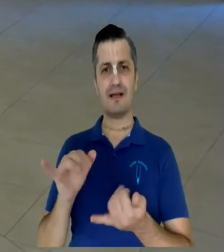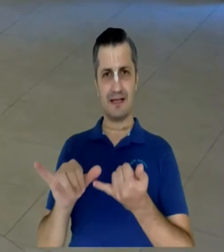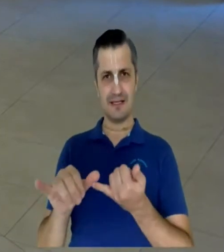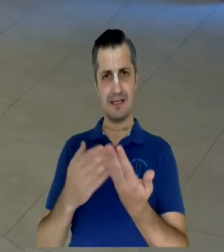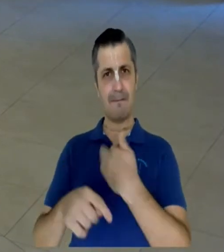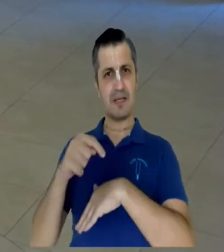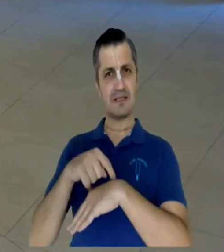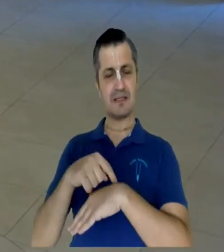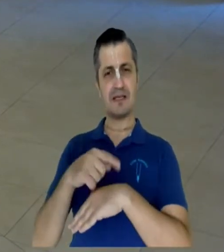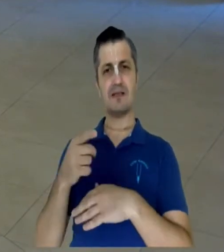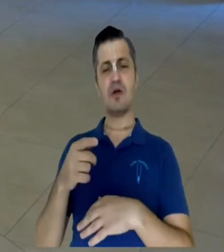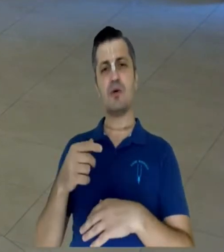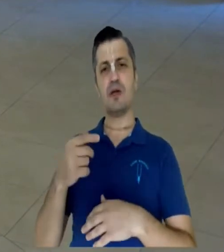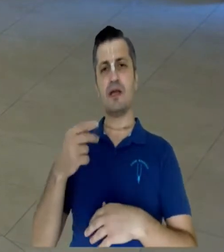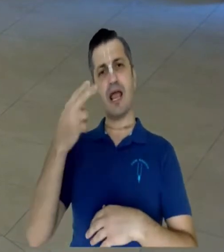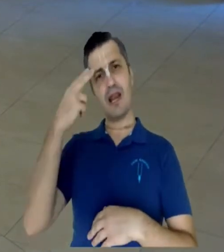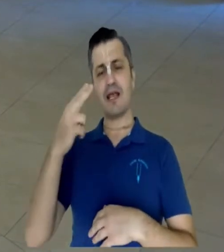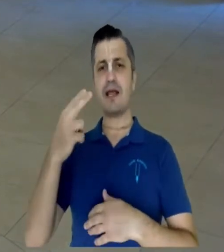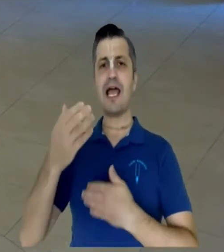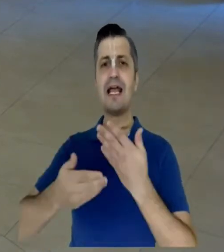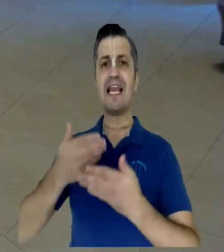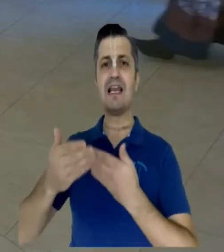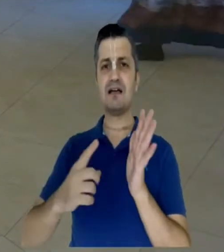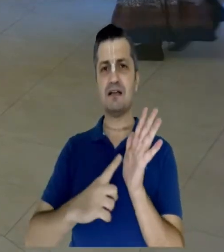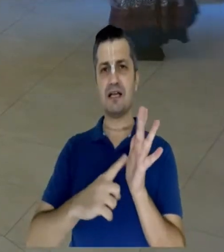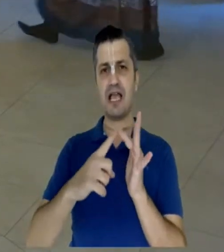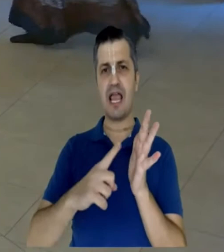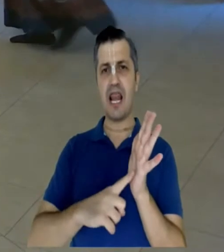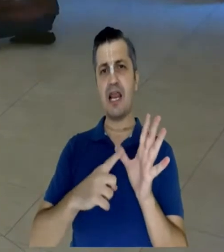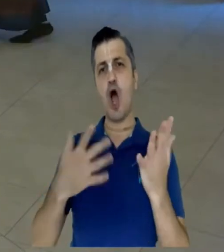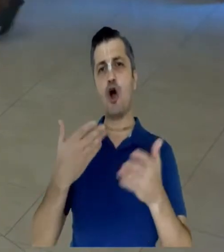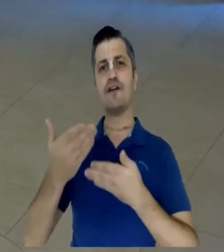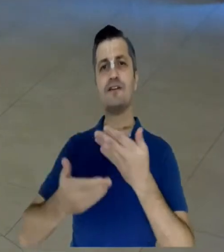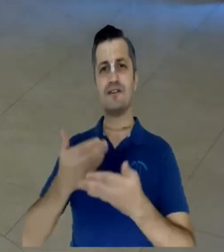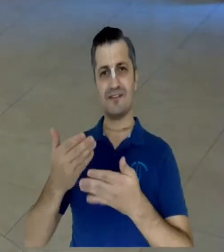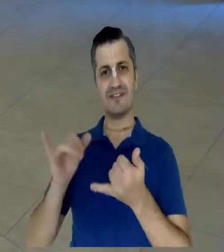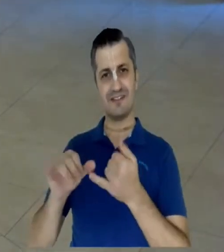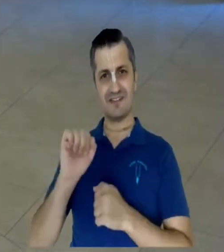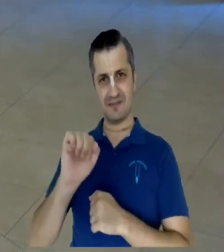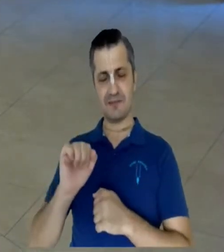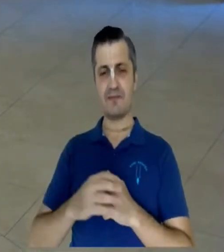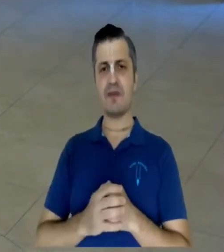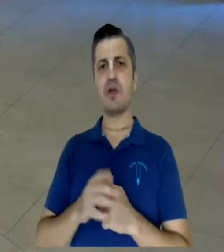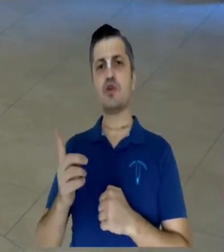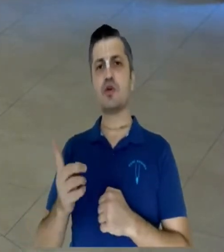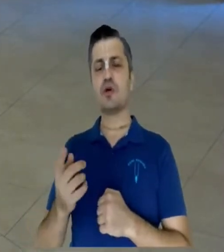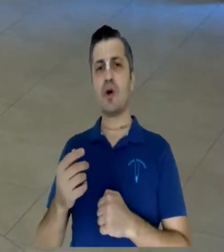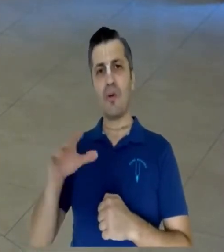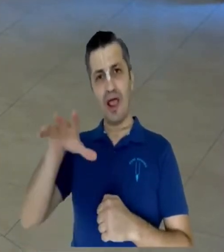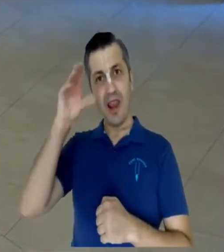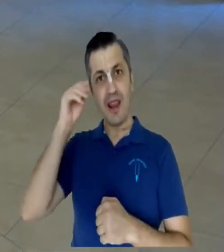we call Leela. So the Supreme Personality of Godhead, he's not he's